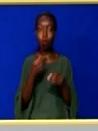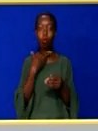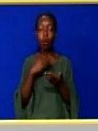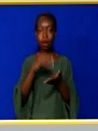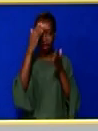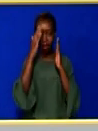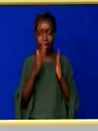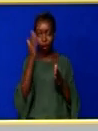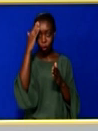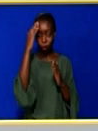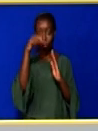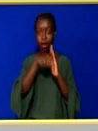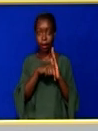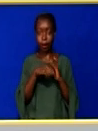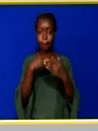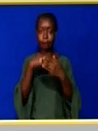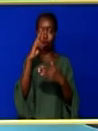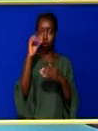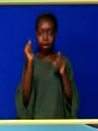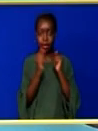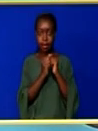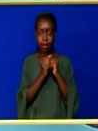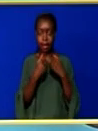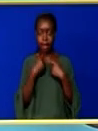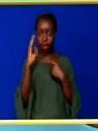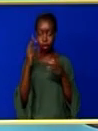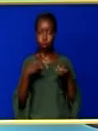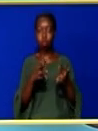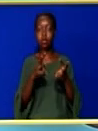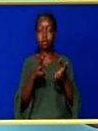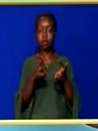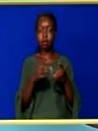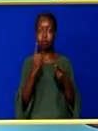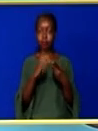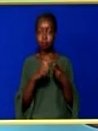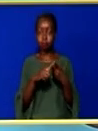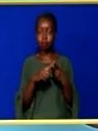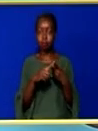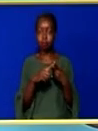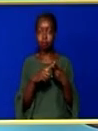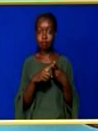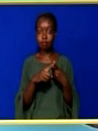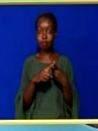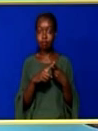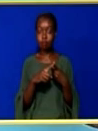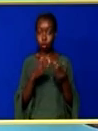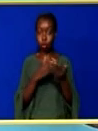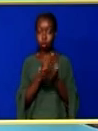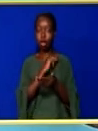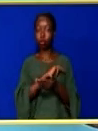it. Before 2010, there were 3 ways. There was one that was dealing with